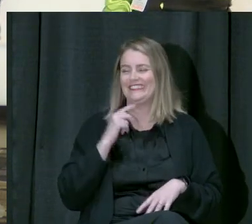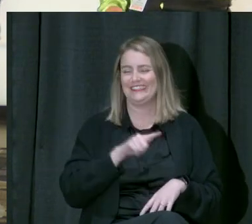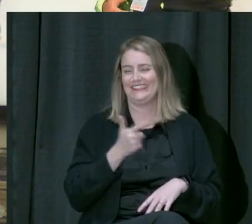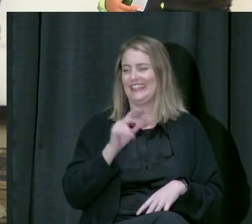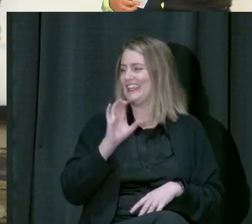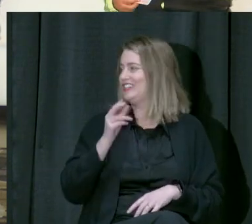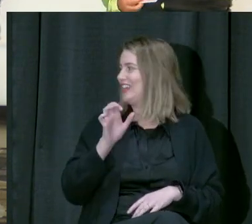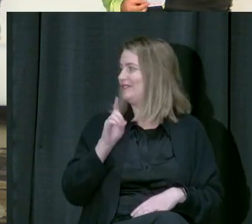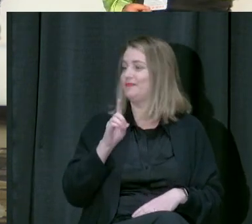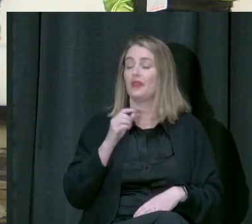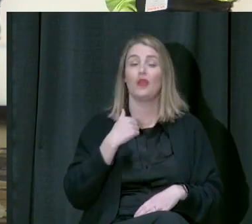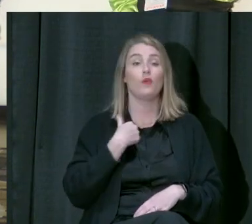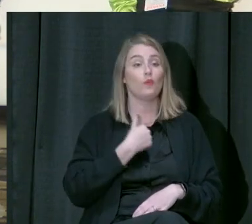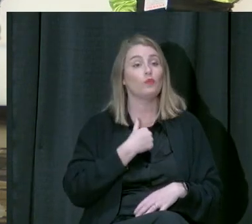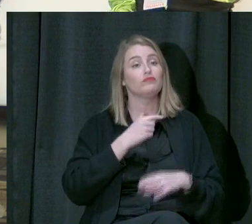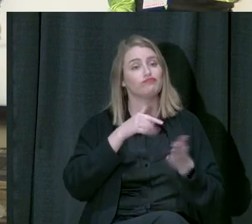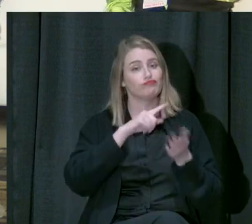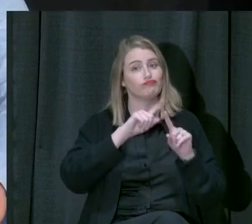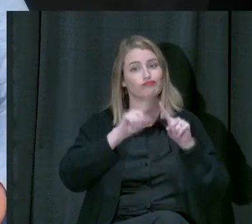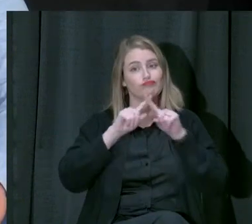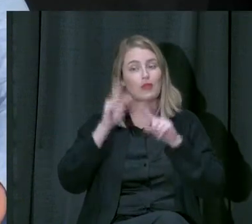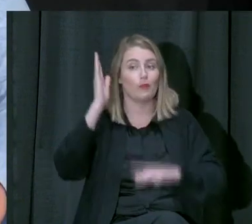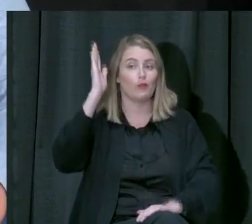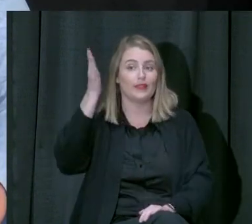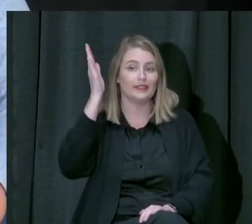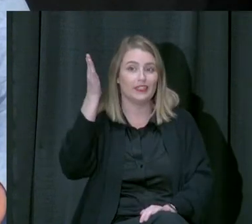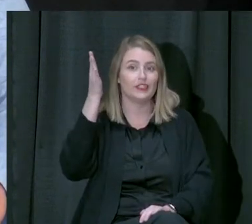We actually do a lot of presentations to